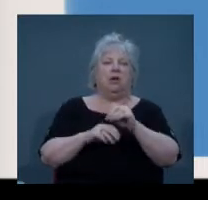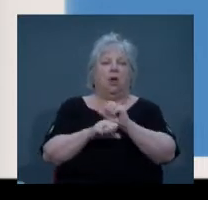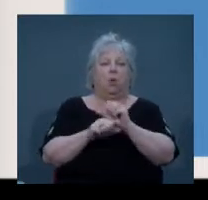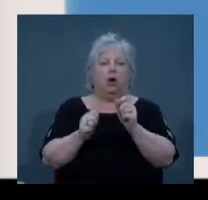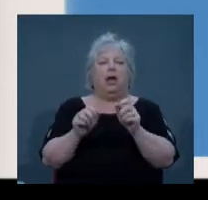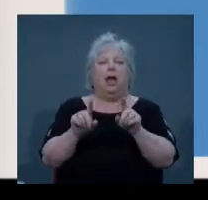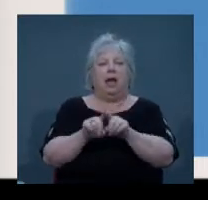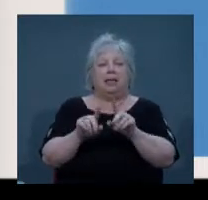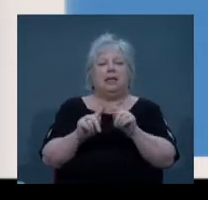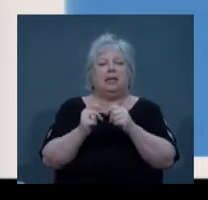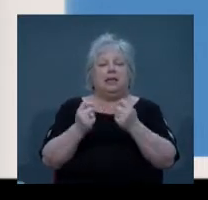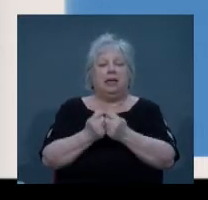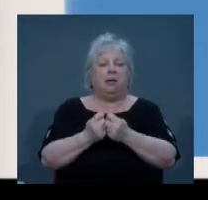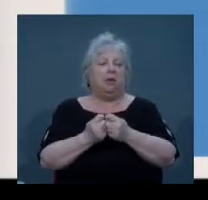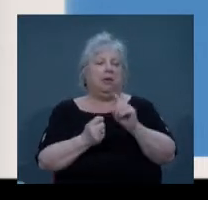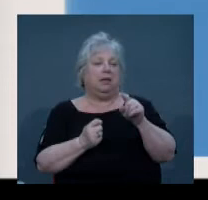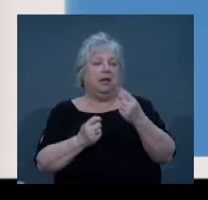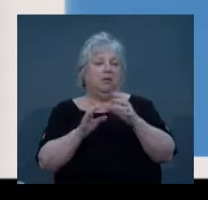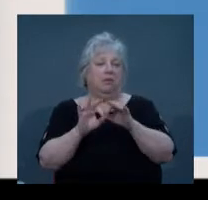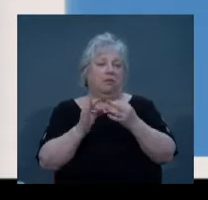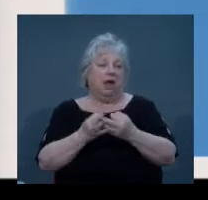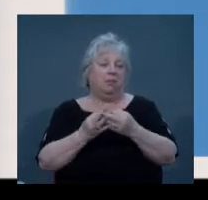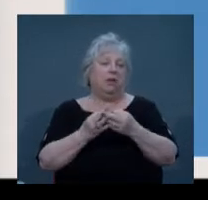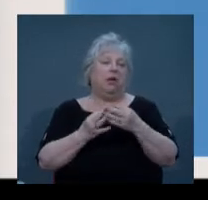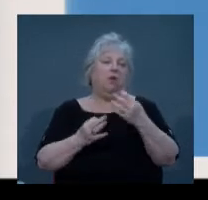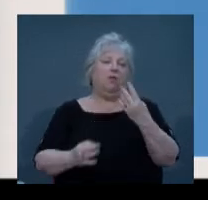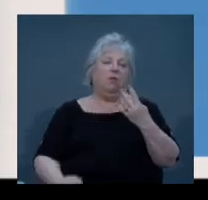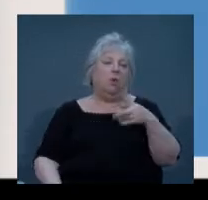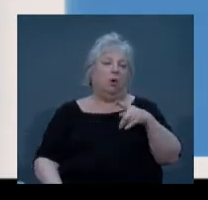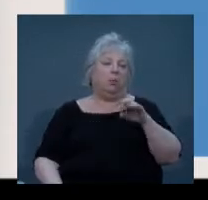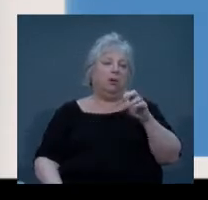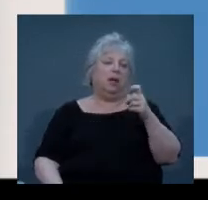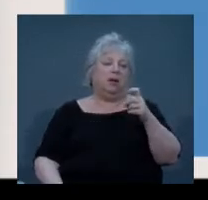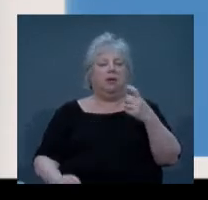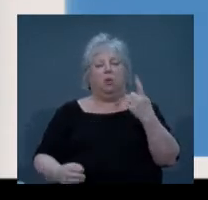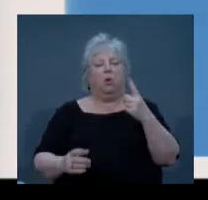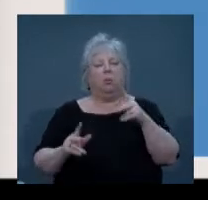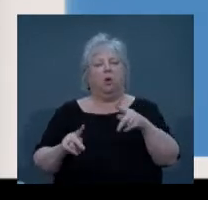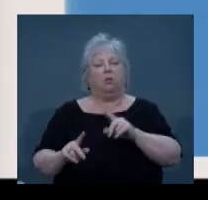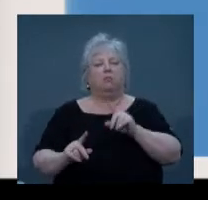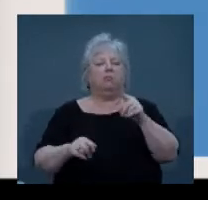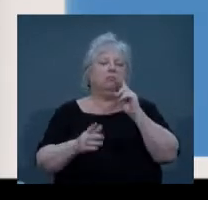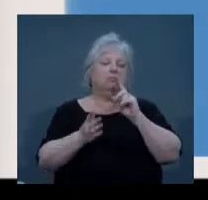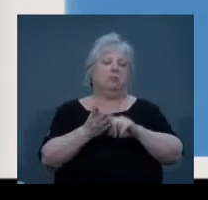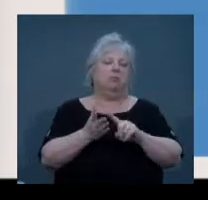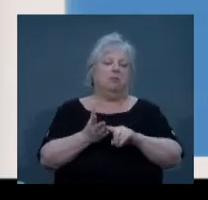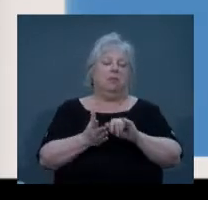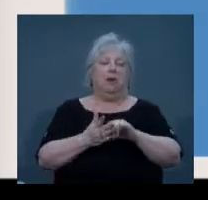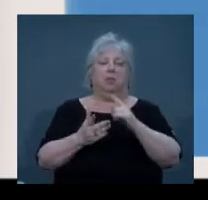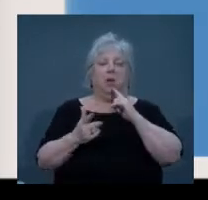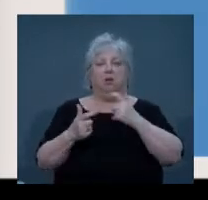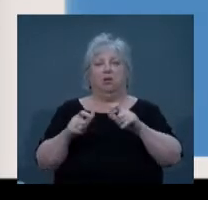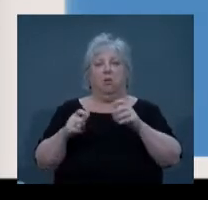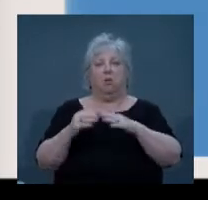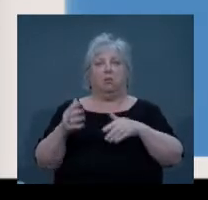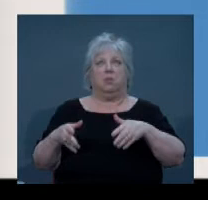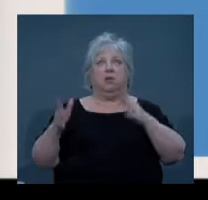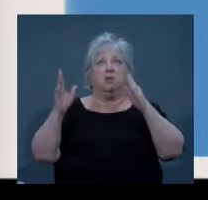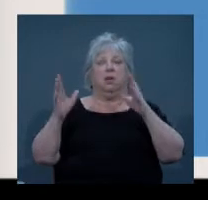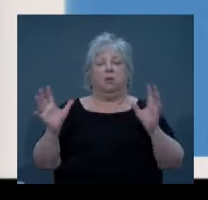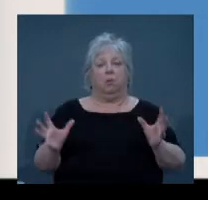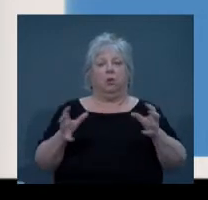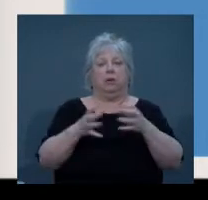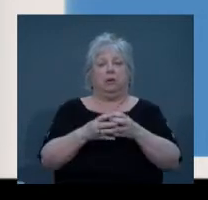Single family, 4plexes, yeah, one person go in there and knock that out. But a larger complex, we put together a group. Okay.